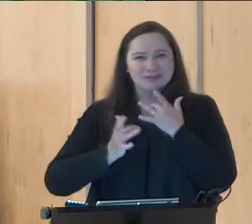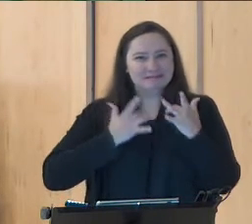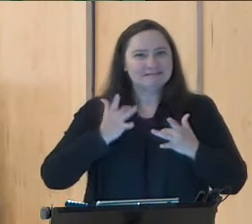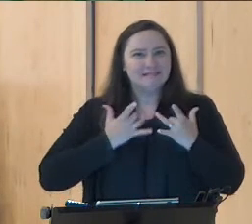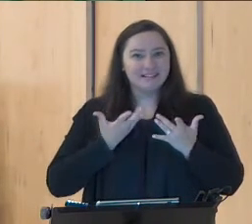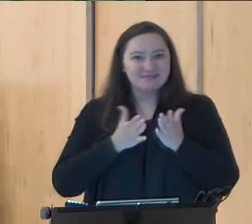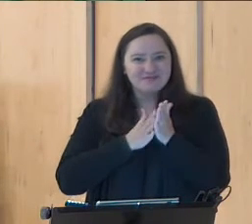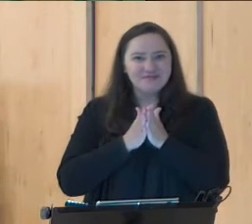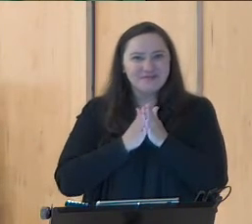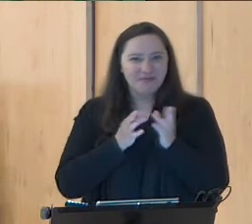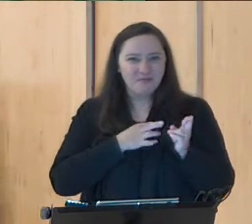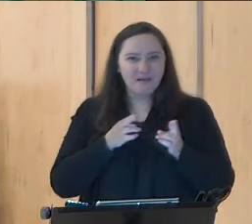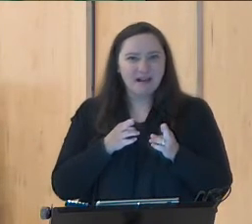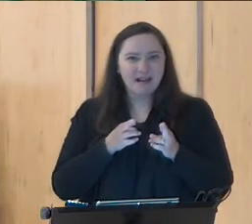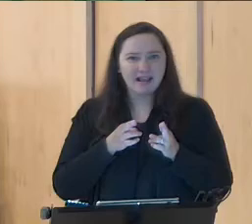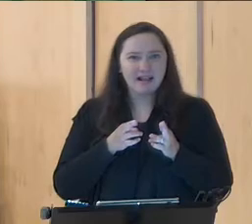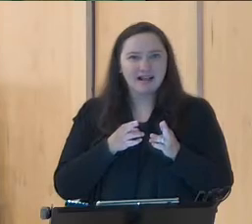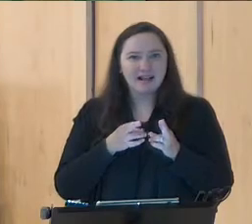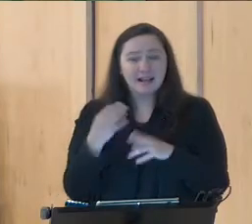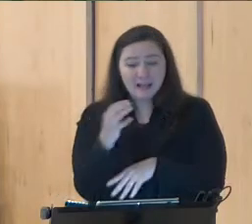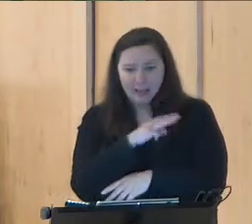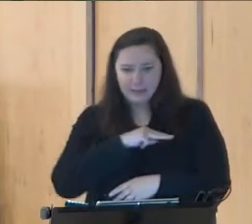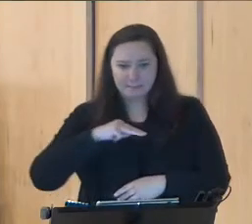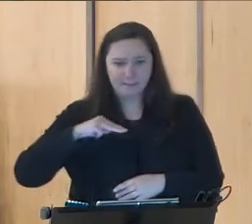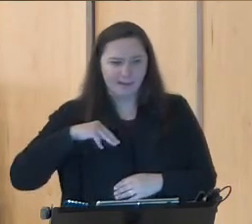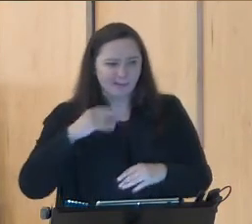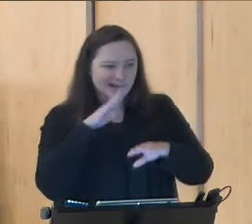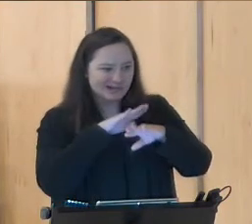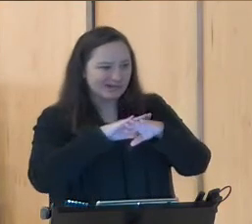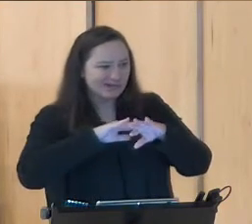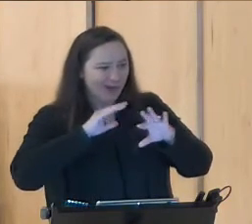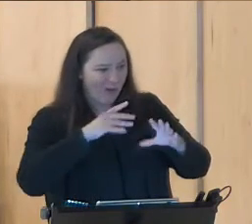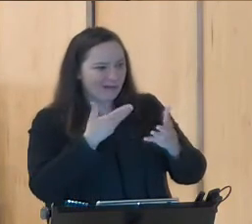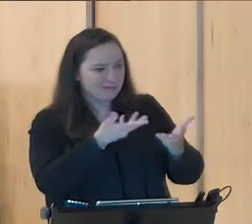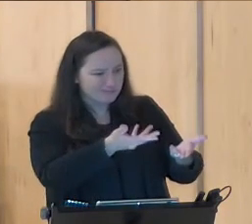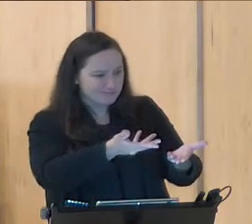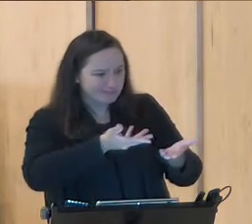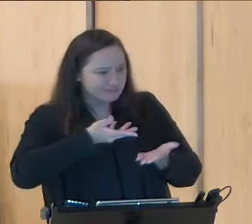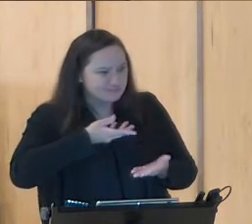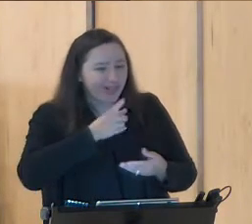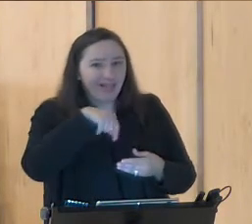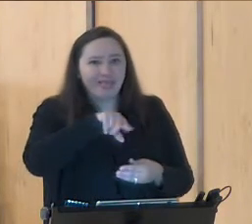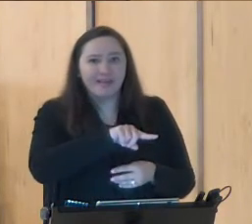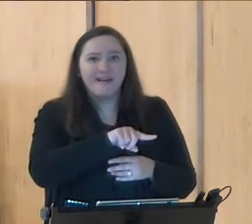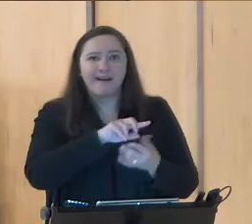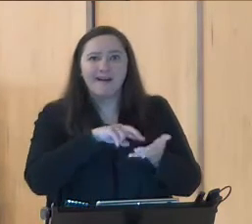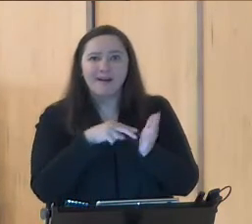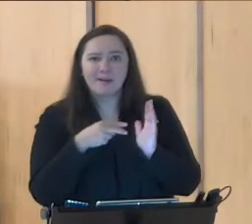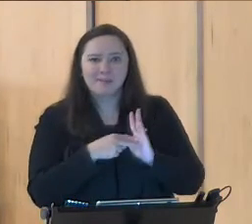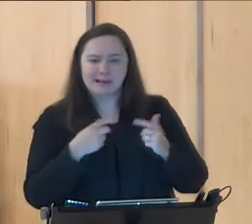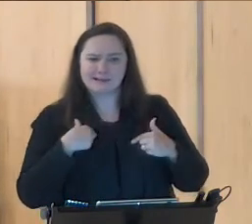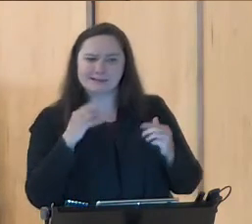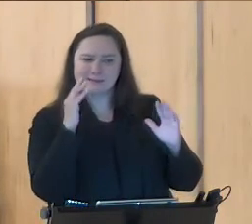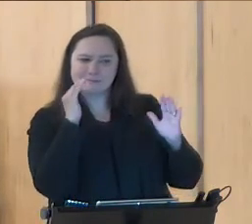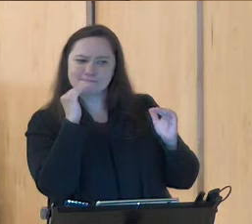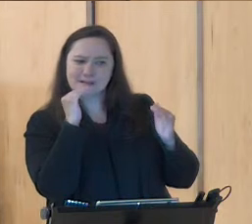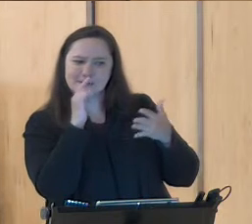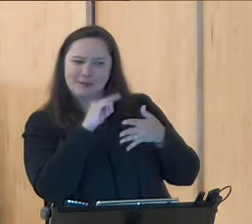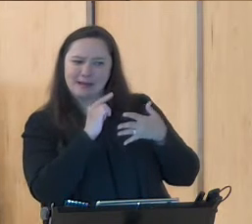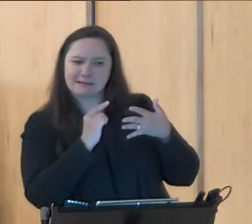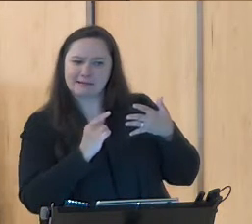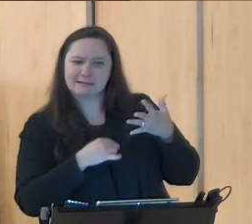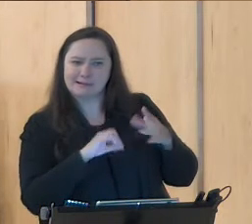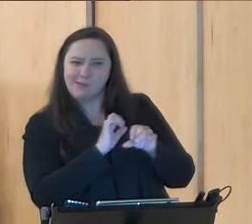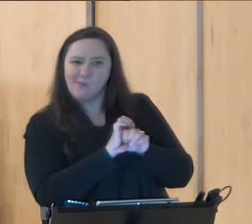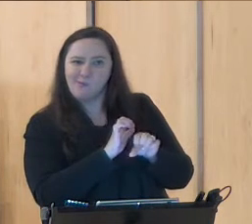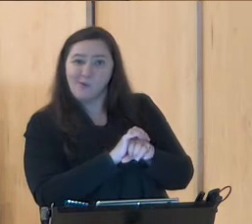sent them. And members also have exciting expectations of the work that their new pastors